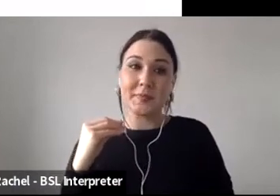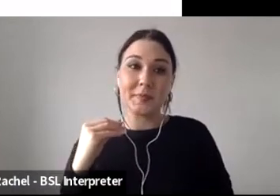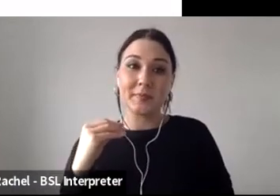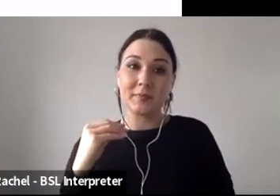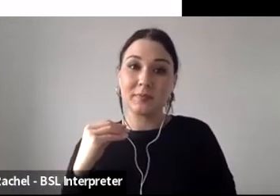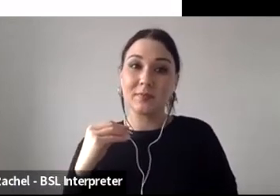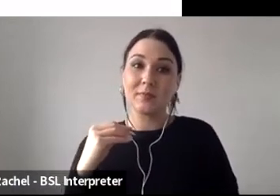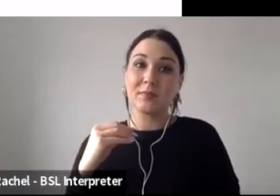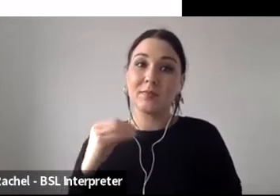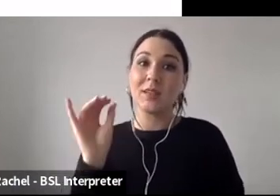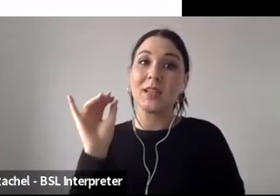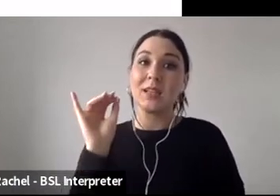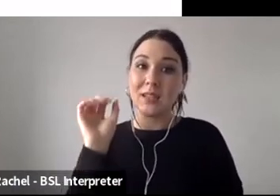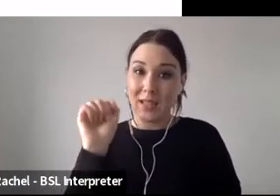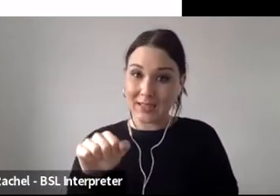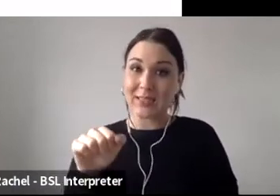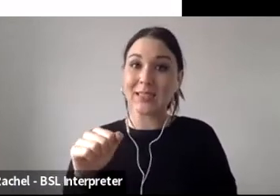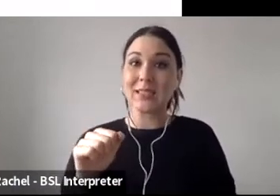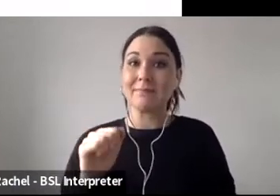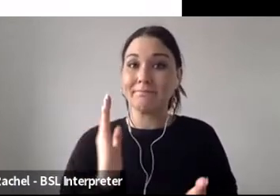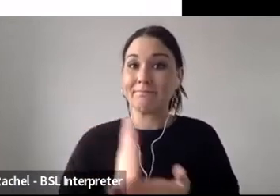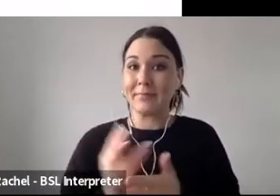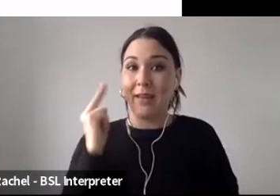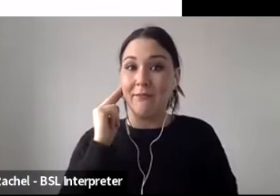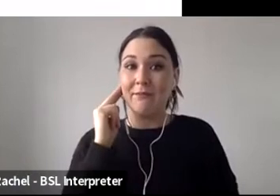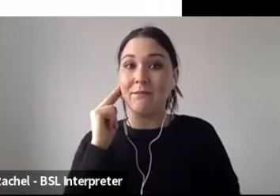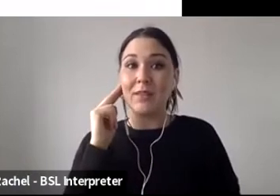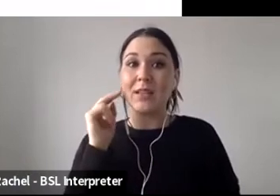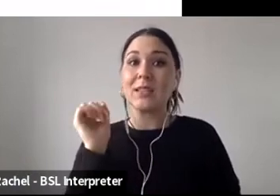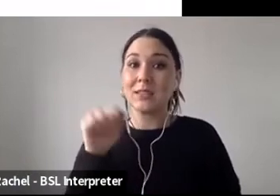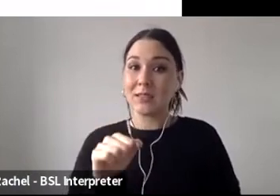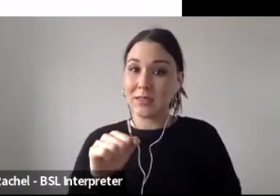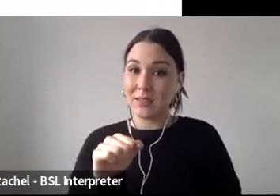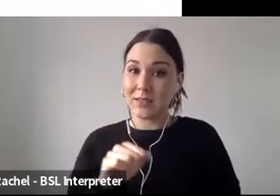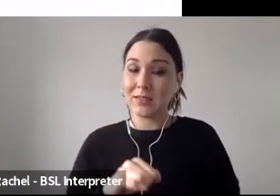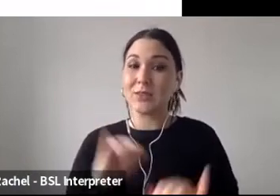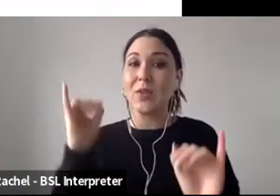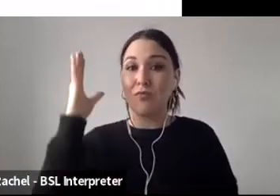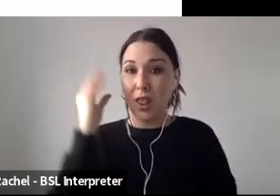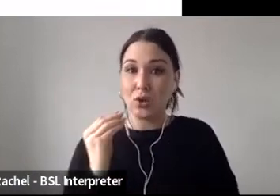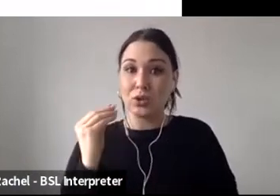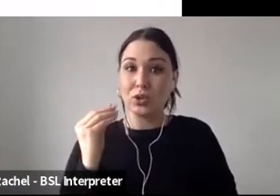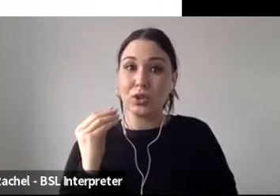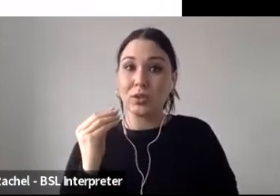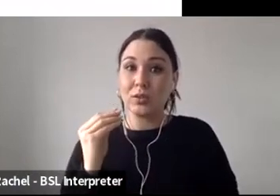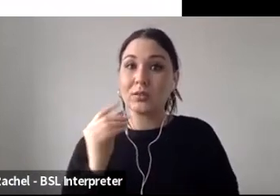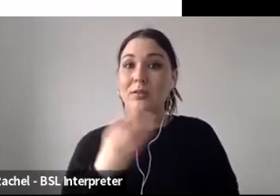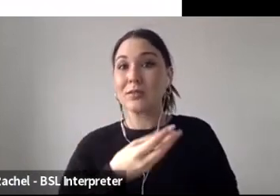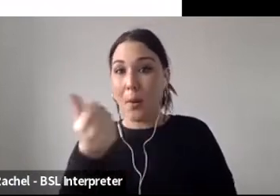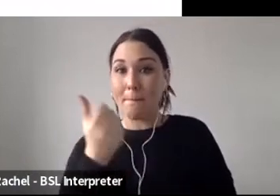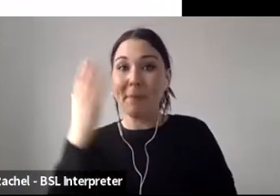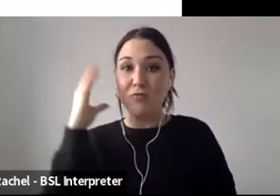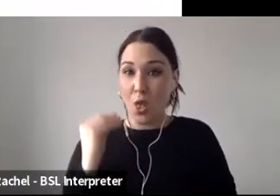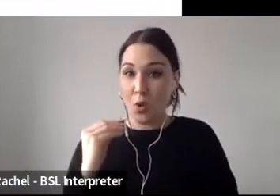So the answers are yes, I am deaf. Yes, I have severe hearing loss. Yes, I have some hearing